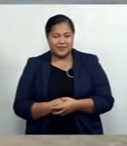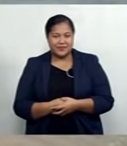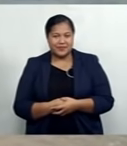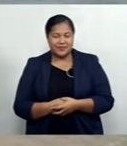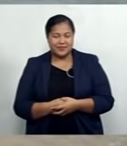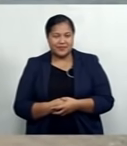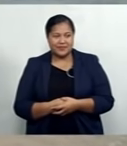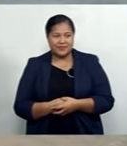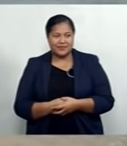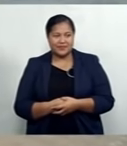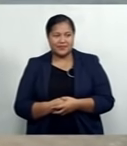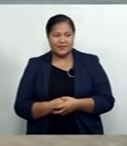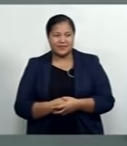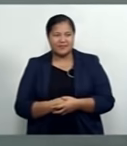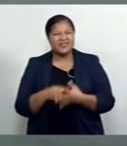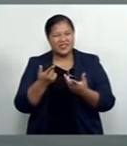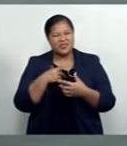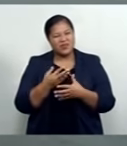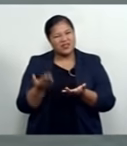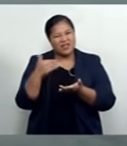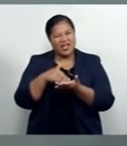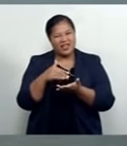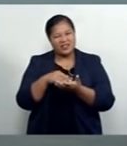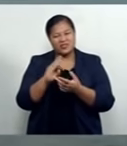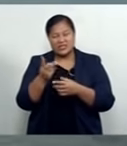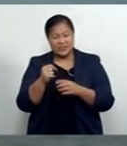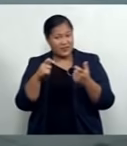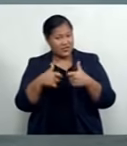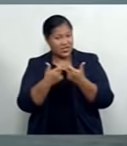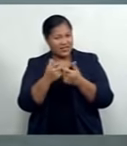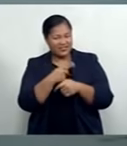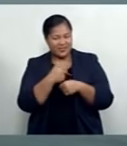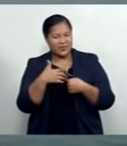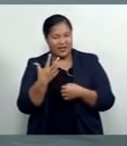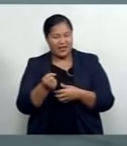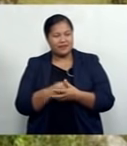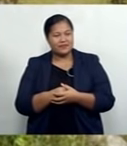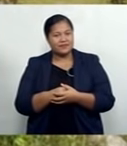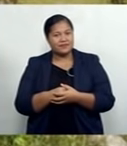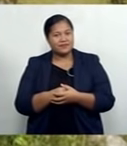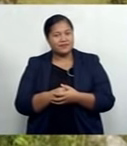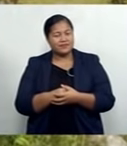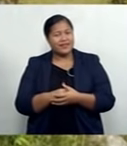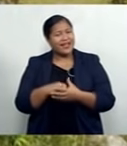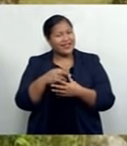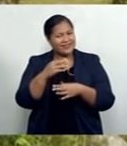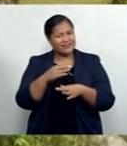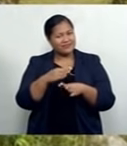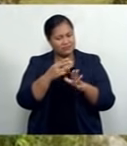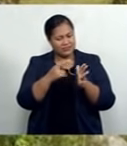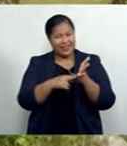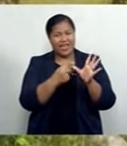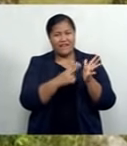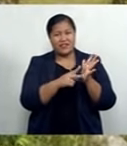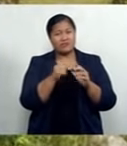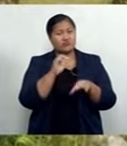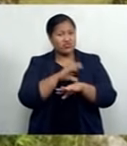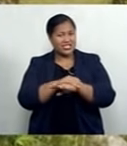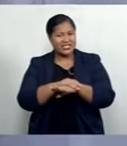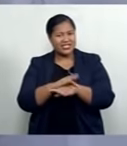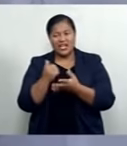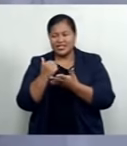have contributed to some of the challenges that we have. The Navy and police in recent days have assisted health teams